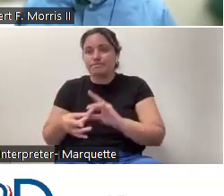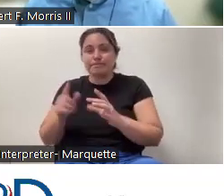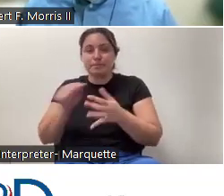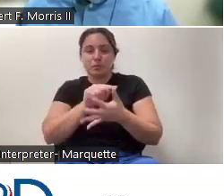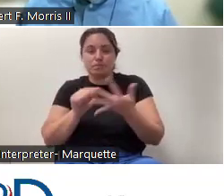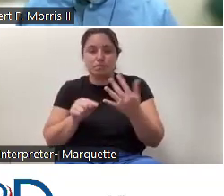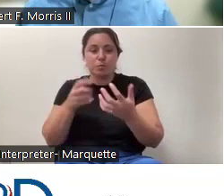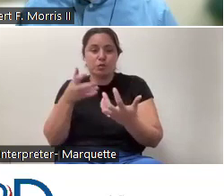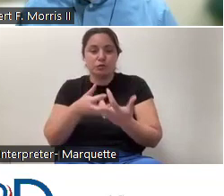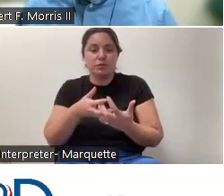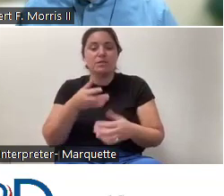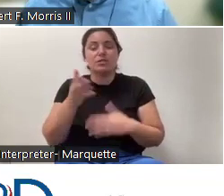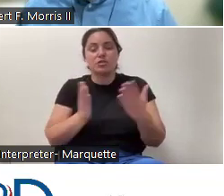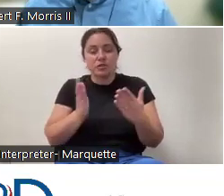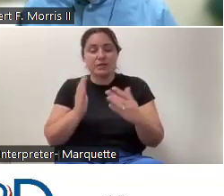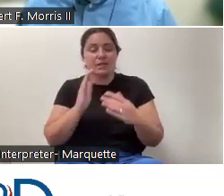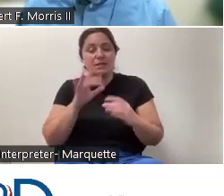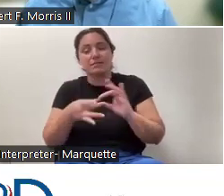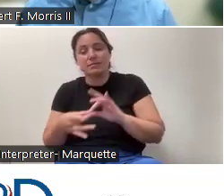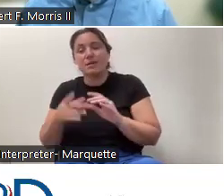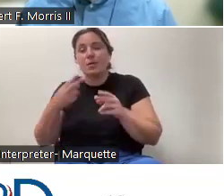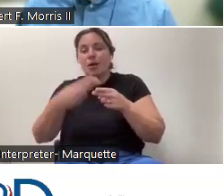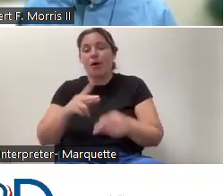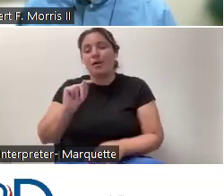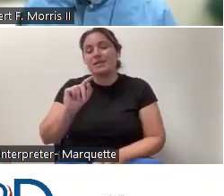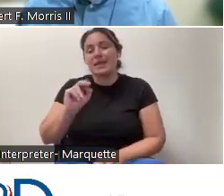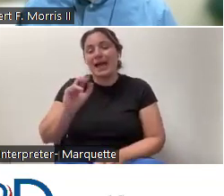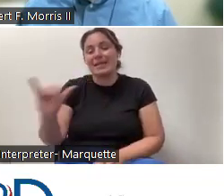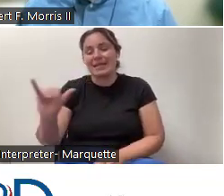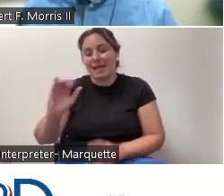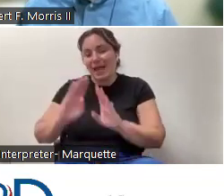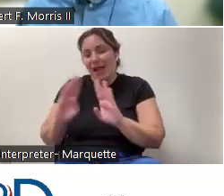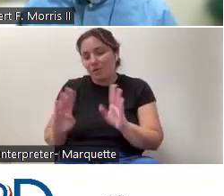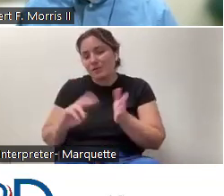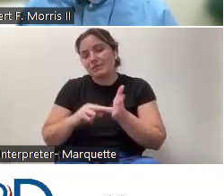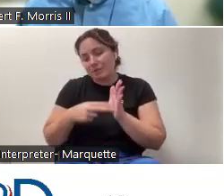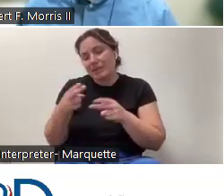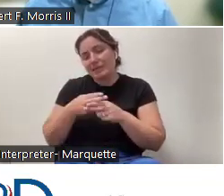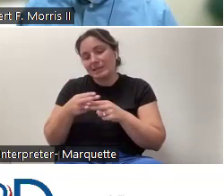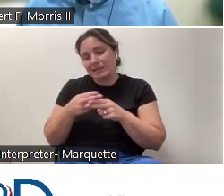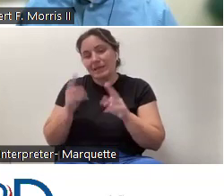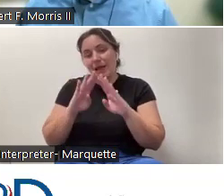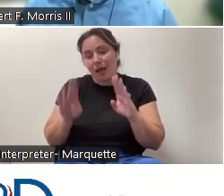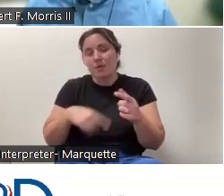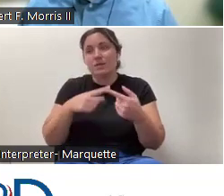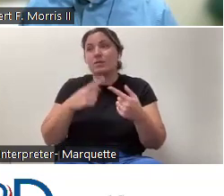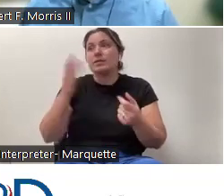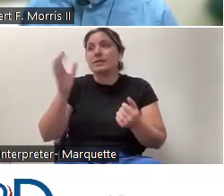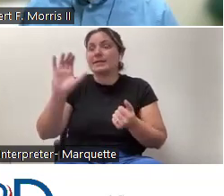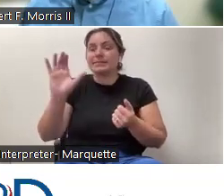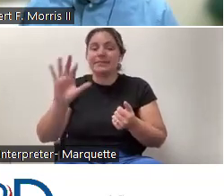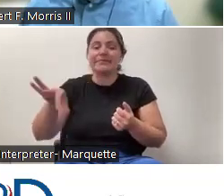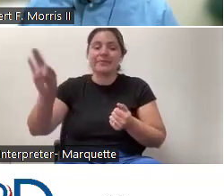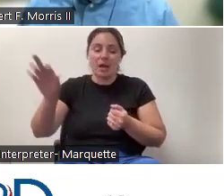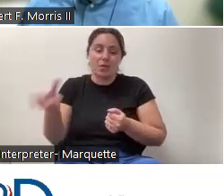call tiny houses temporarily until they can get their own places to live,